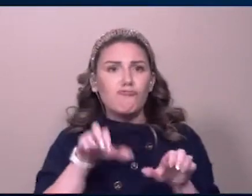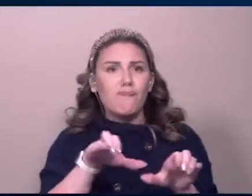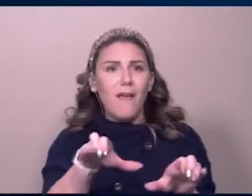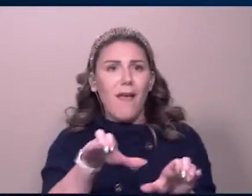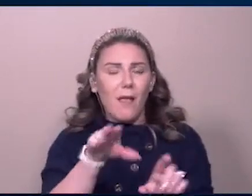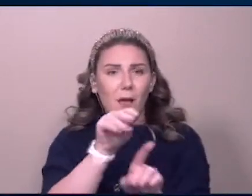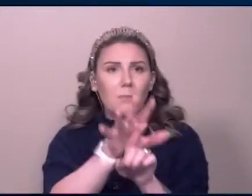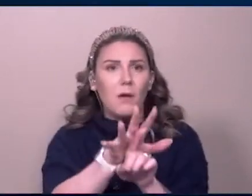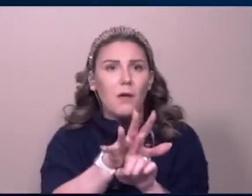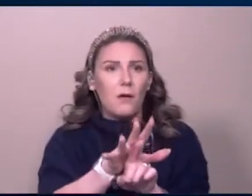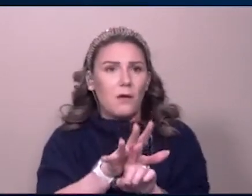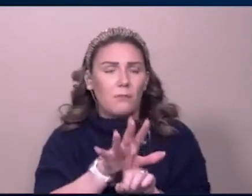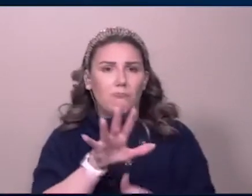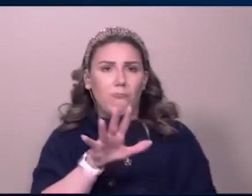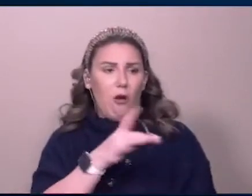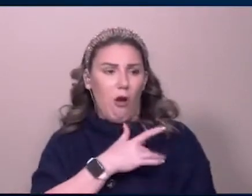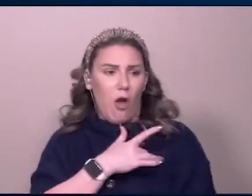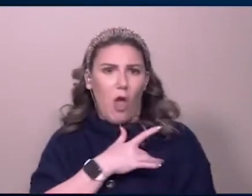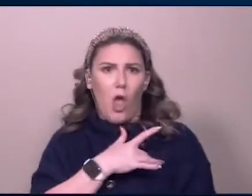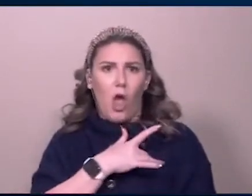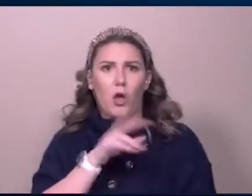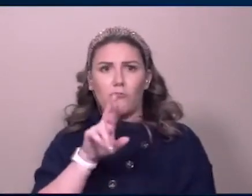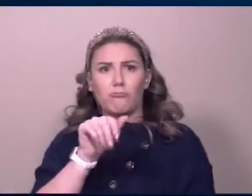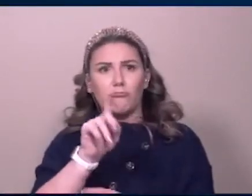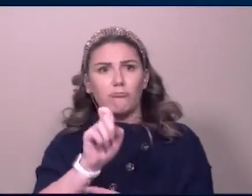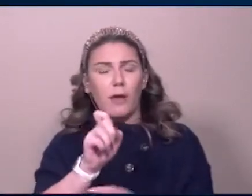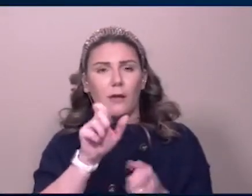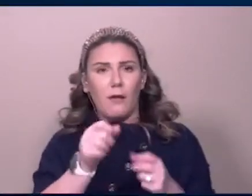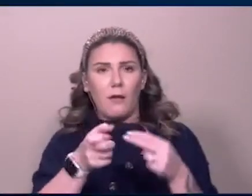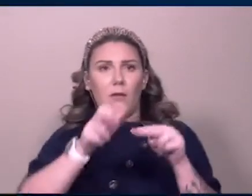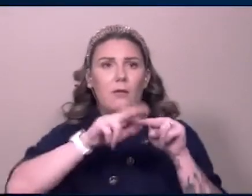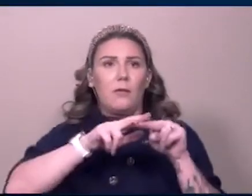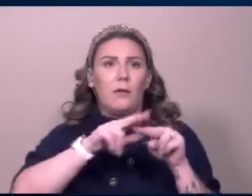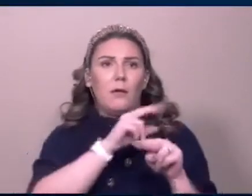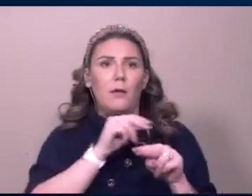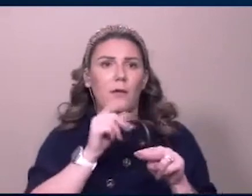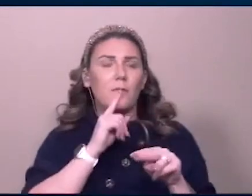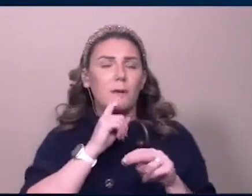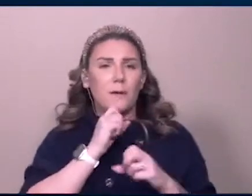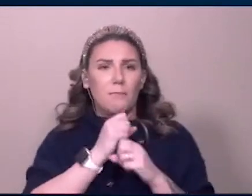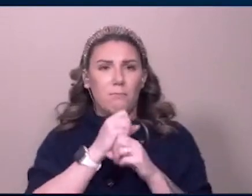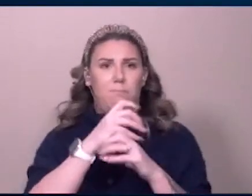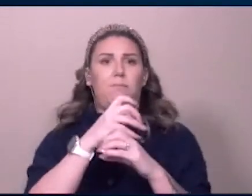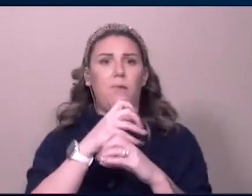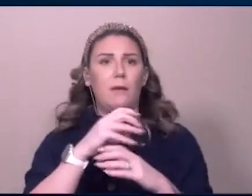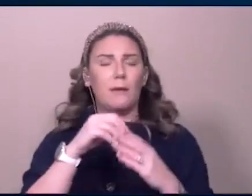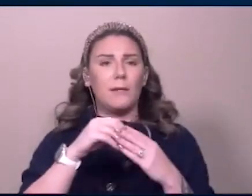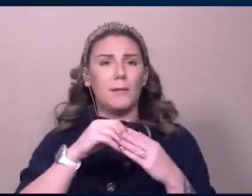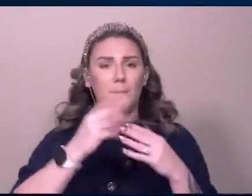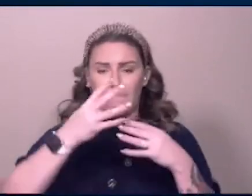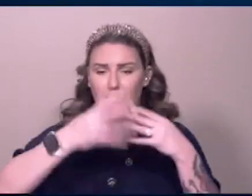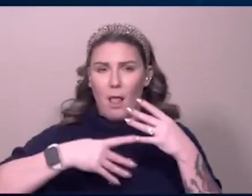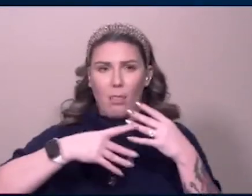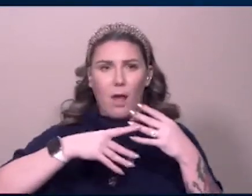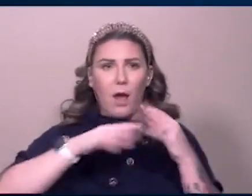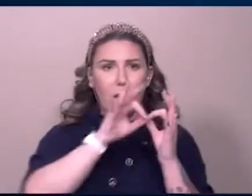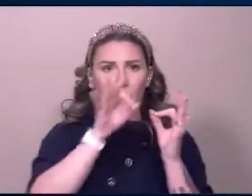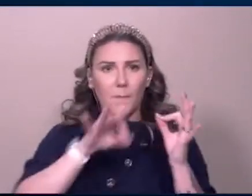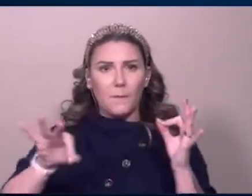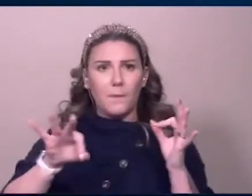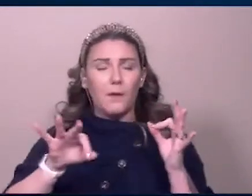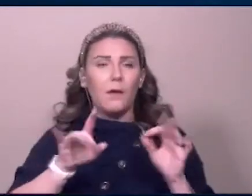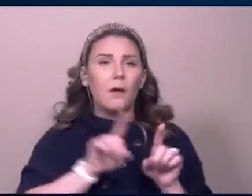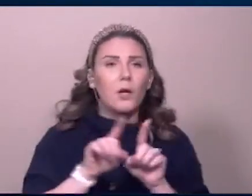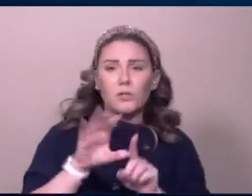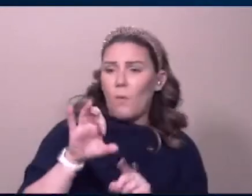our heart rate. It can also increase some of the tendency for inflammation in the blood vessels. That can also result in a clot in our coronary